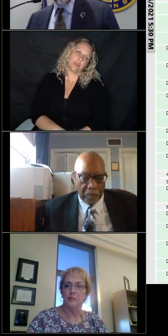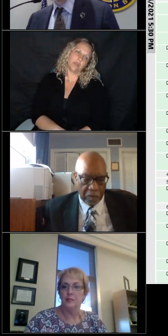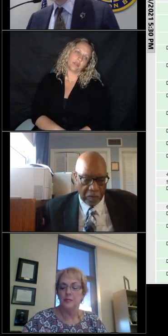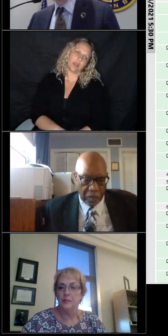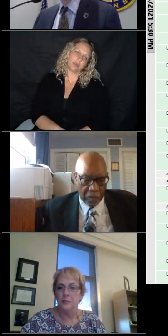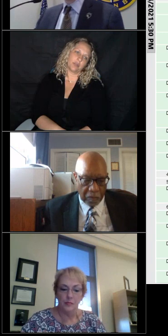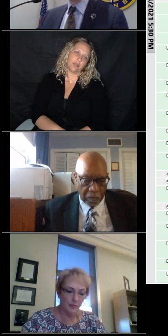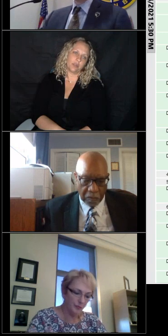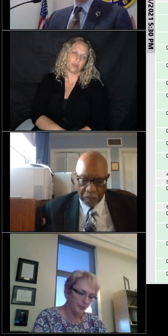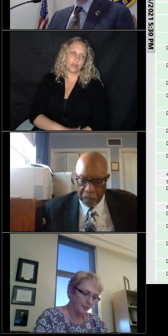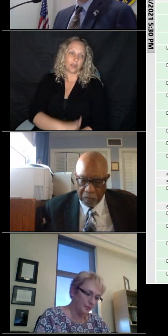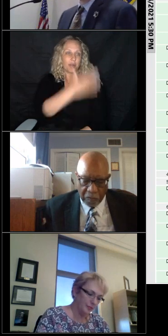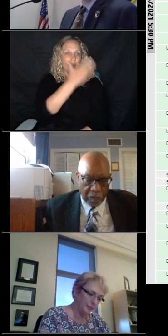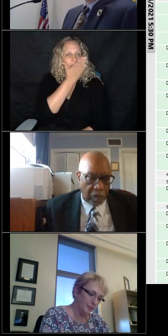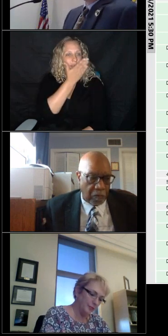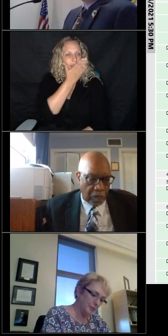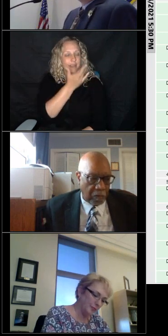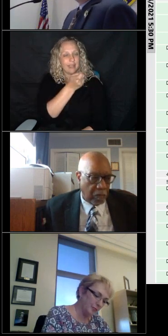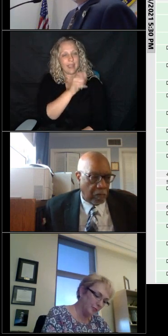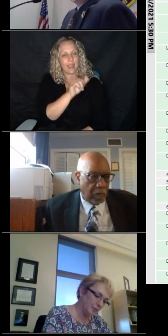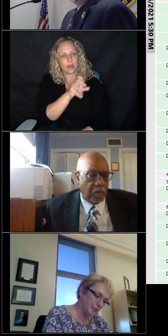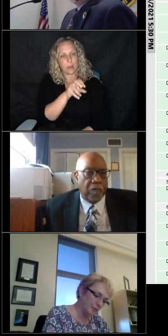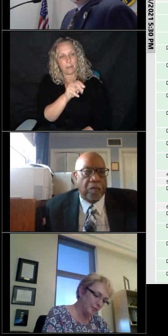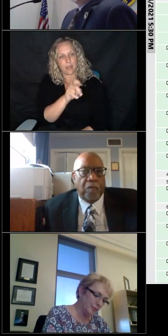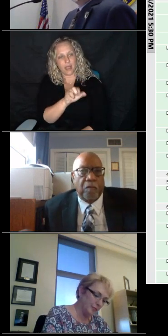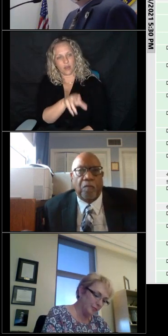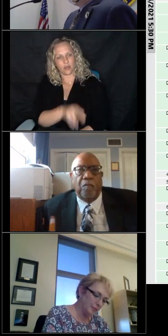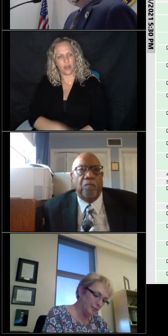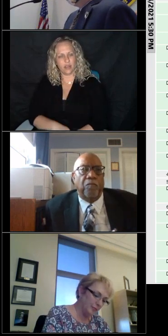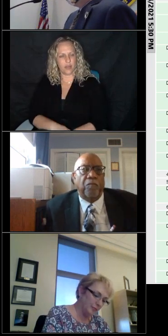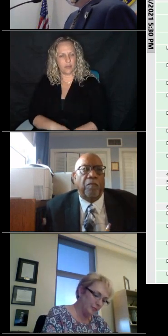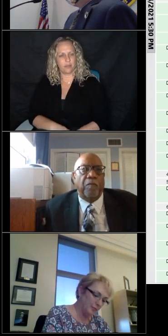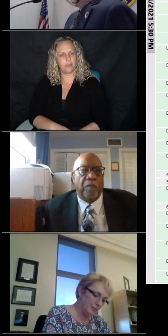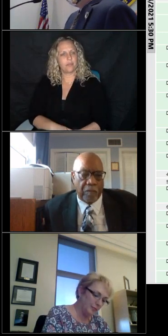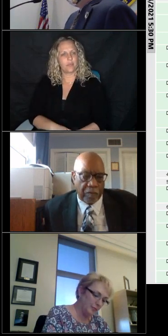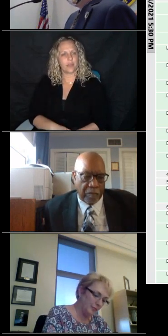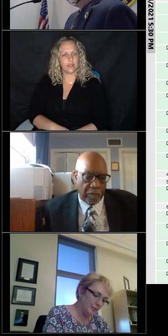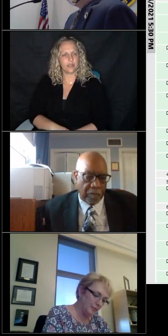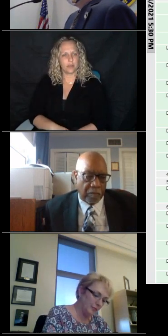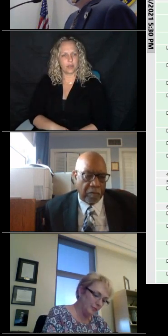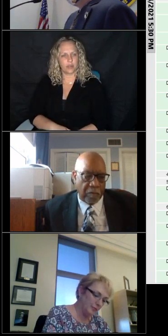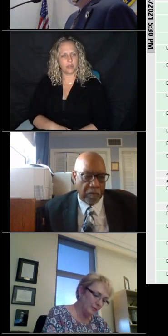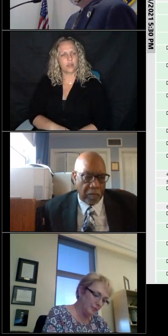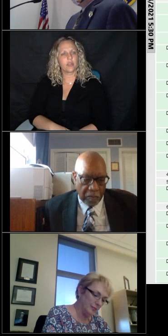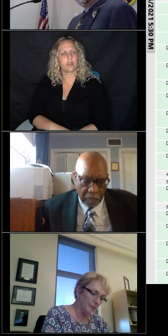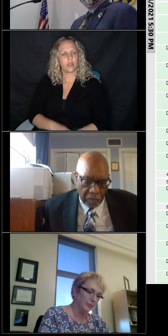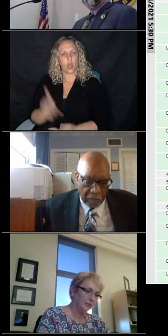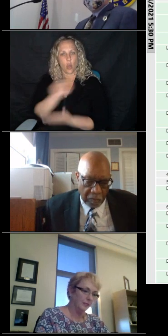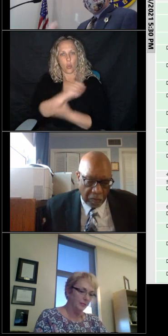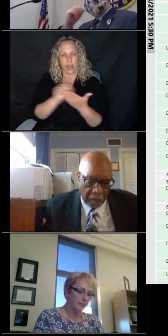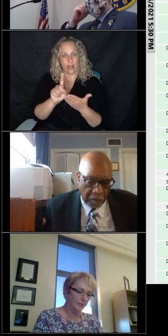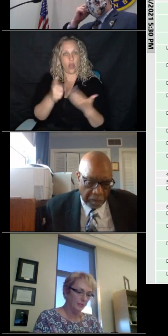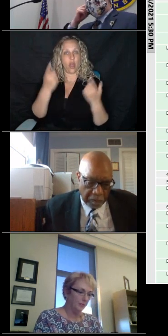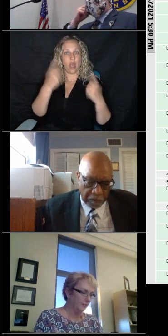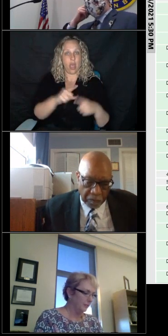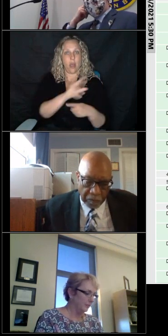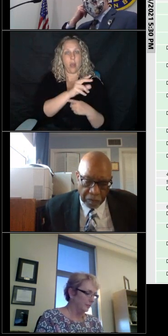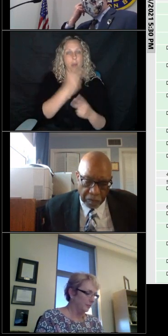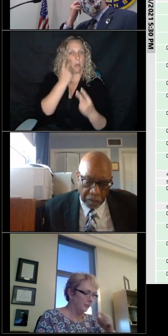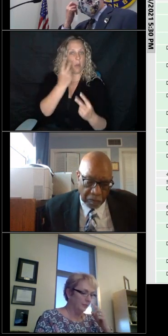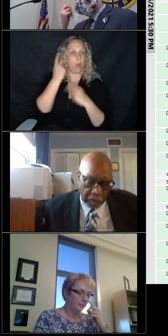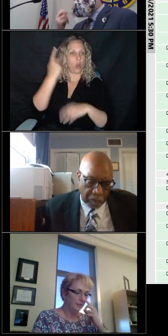Thank you, Mayor. Gary Dunmeyer, Interim Director of Public Works. I wanted to tell the public about a week-long event starting on Memorial Day called